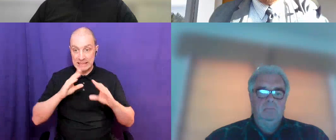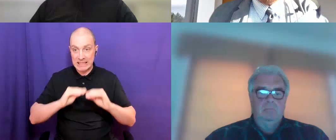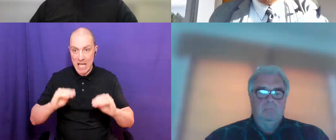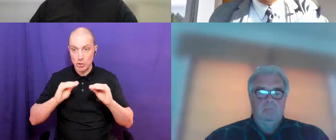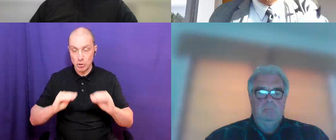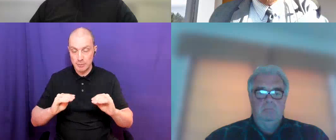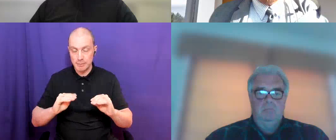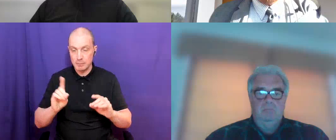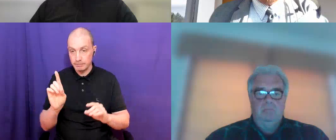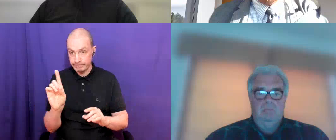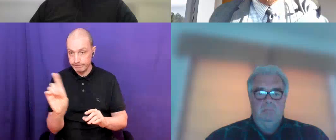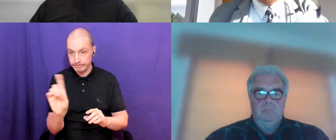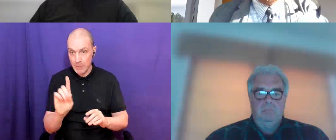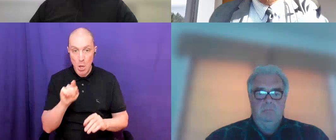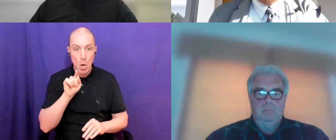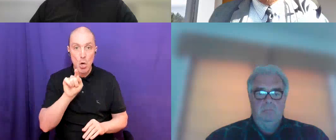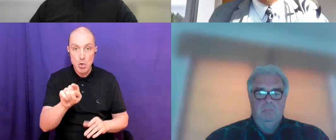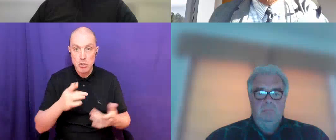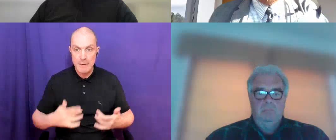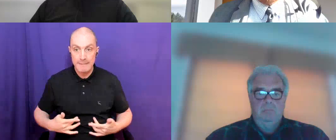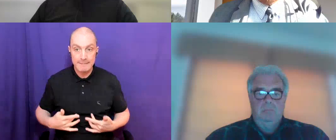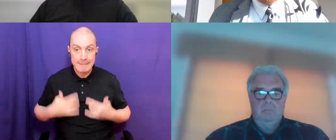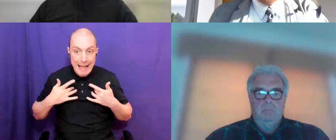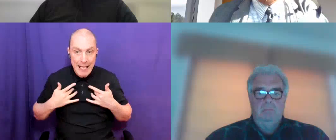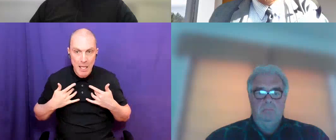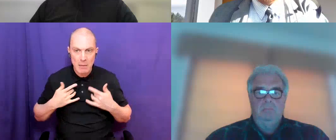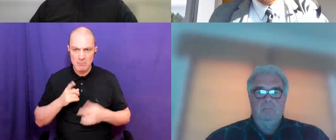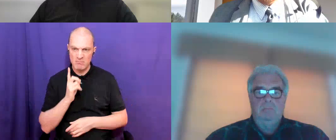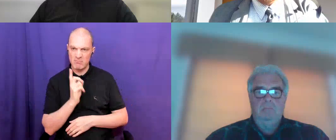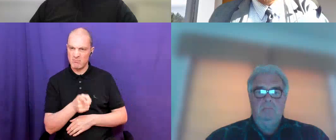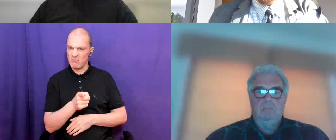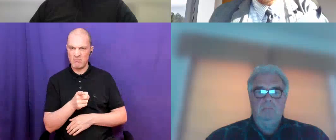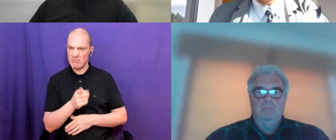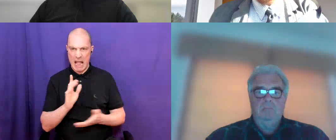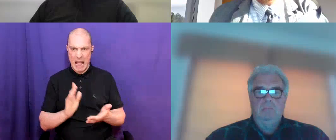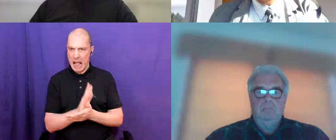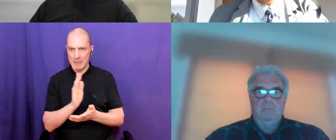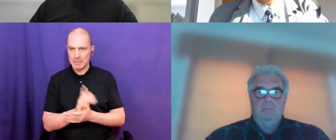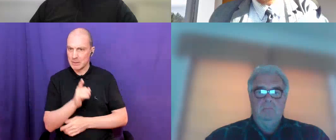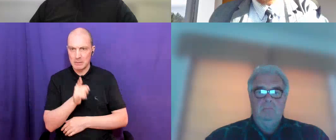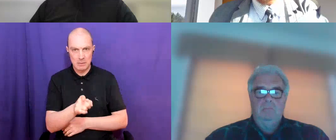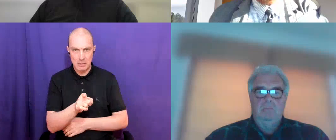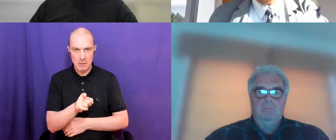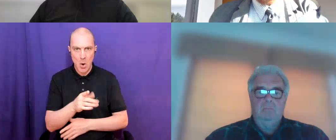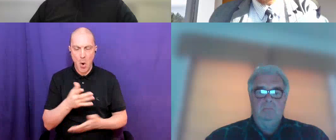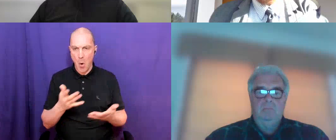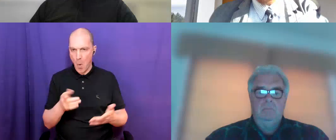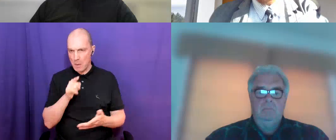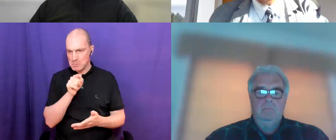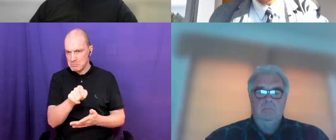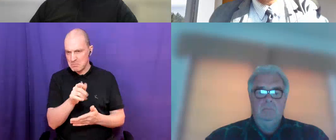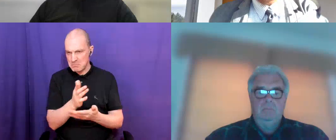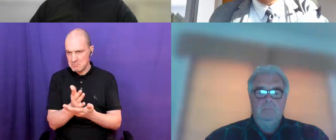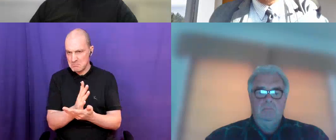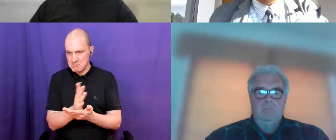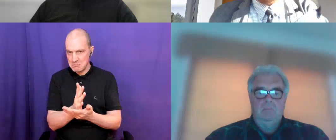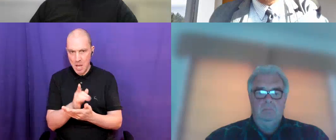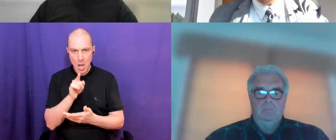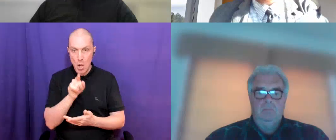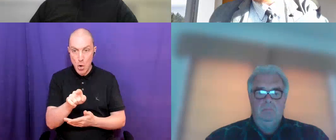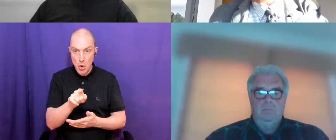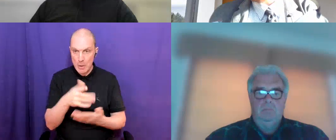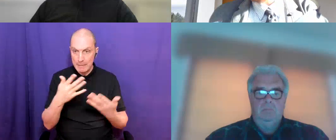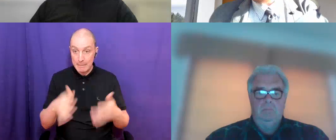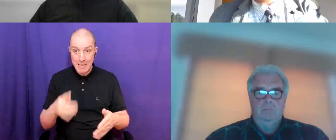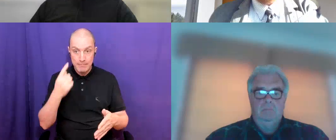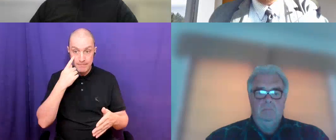that anything is wrong or anything you're unhappy with during the process of the count, or that you've seen during